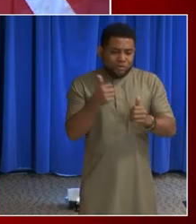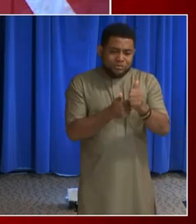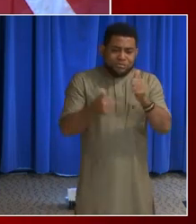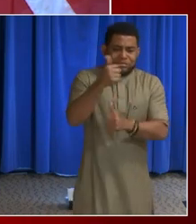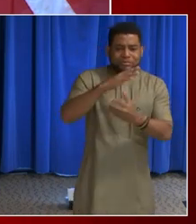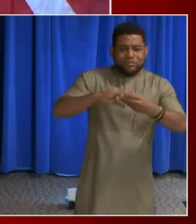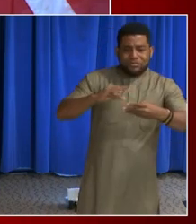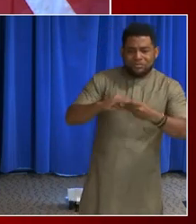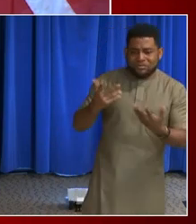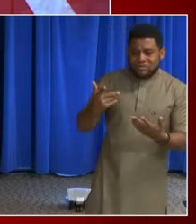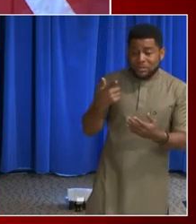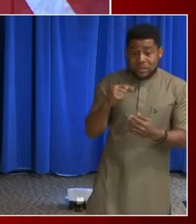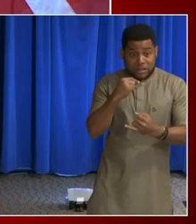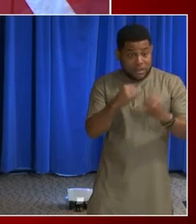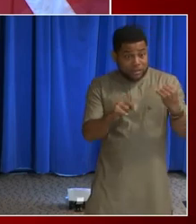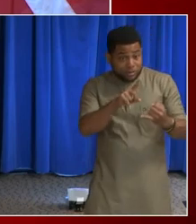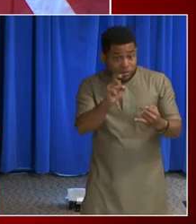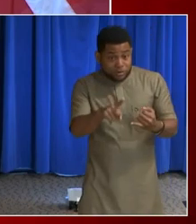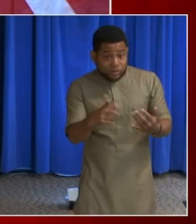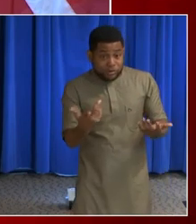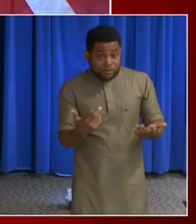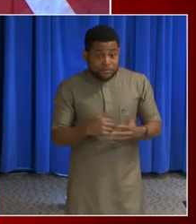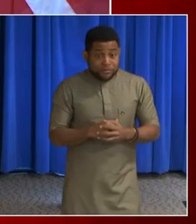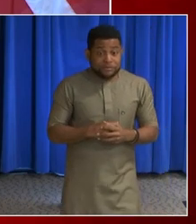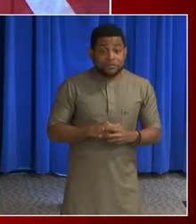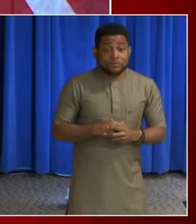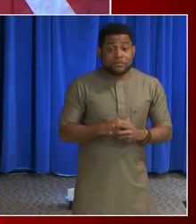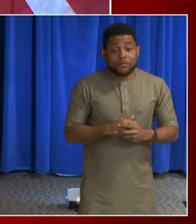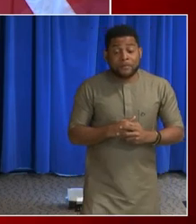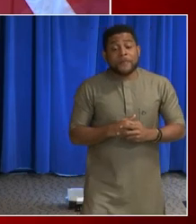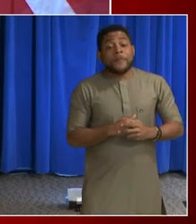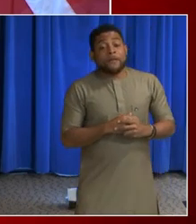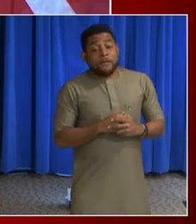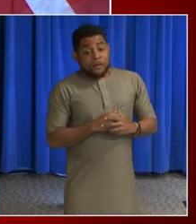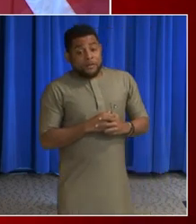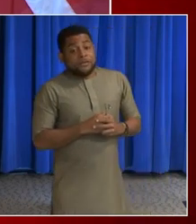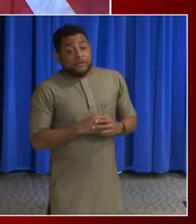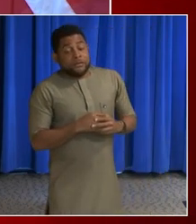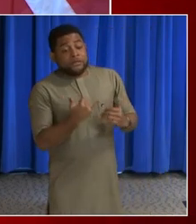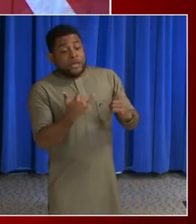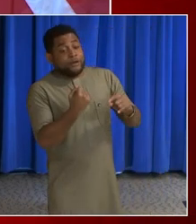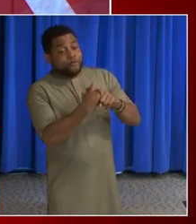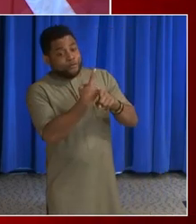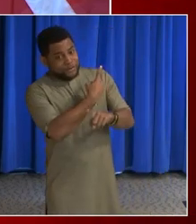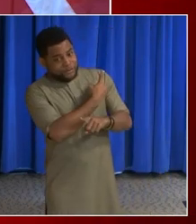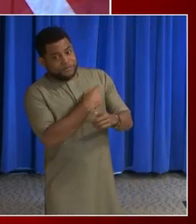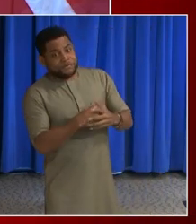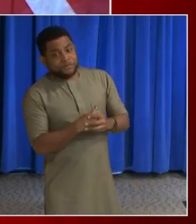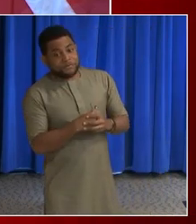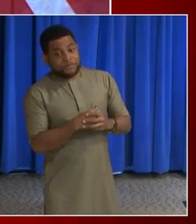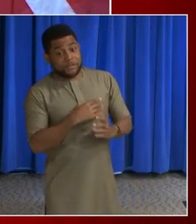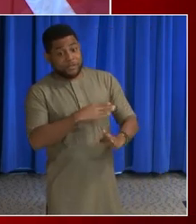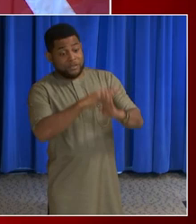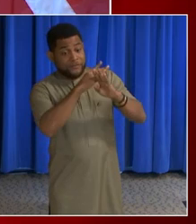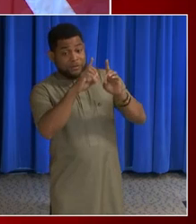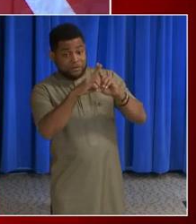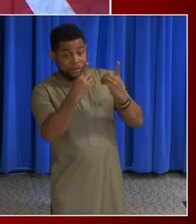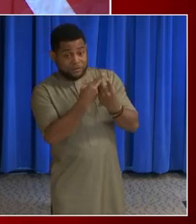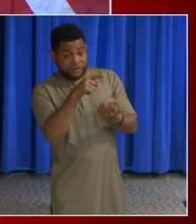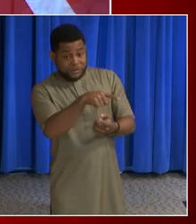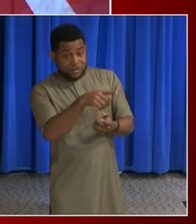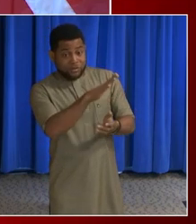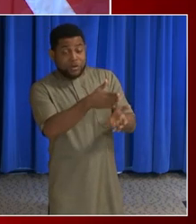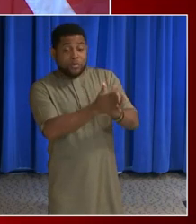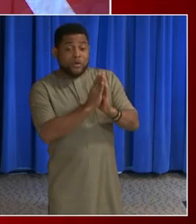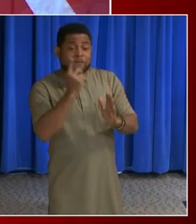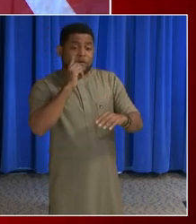last question, Mark? A couple of off topics real quick. Okay. The Defense Department has denied your request for the National